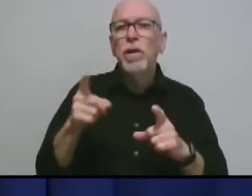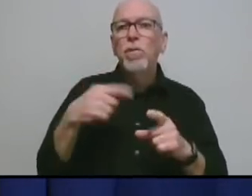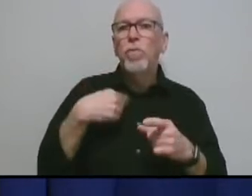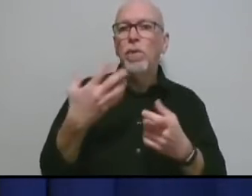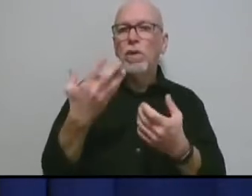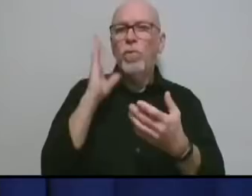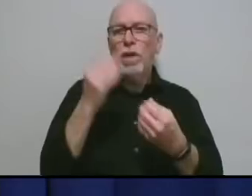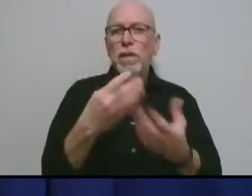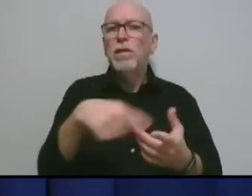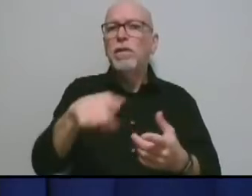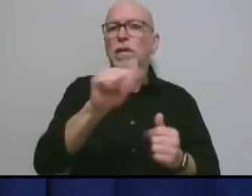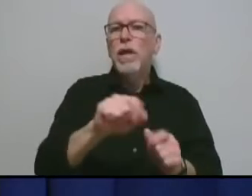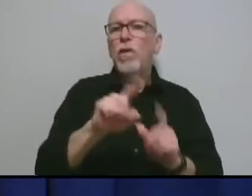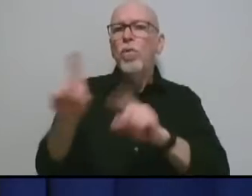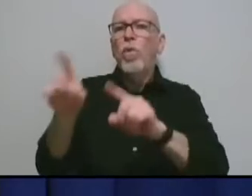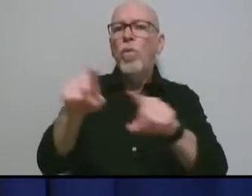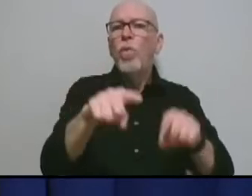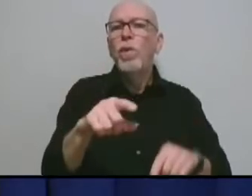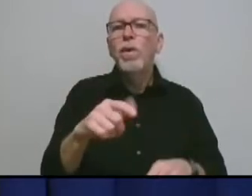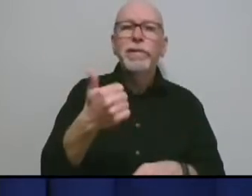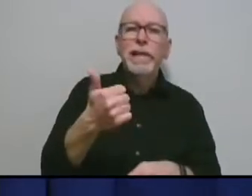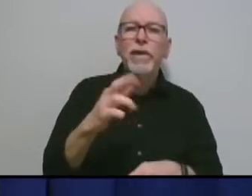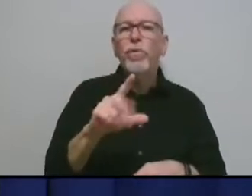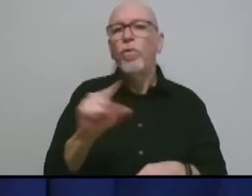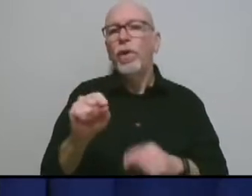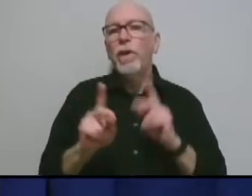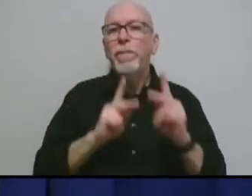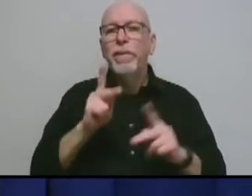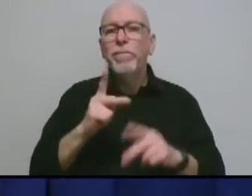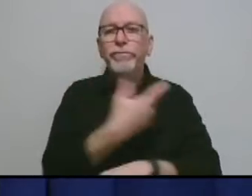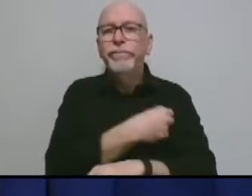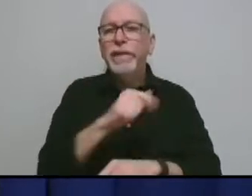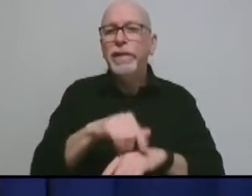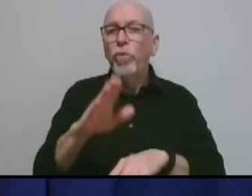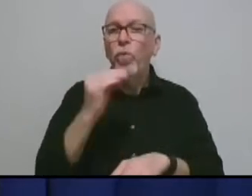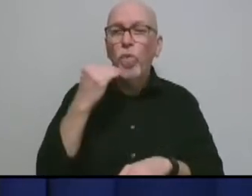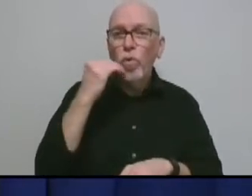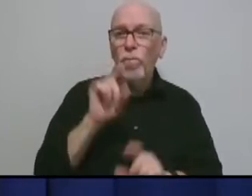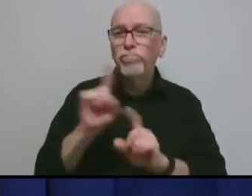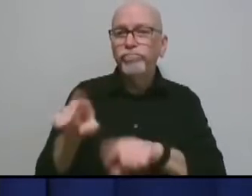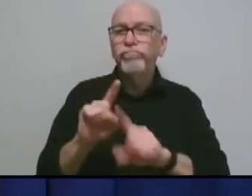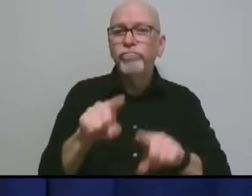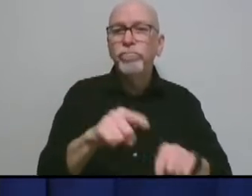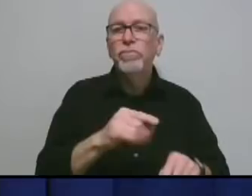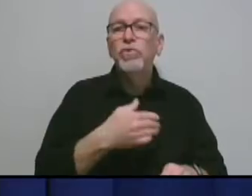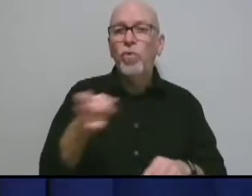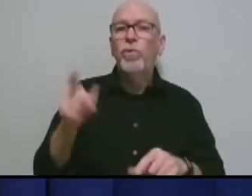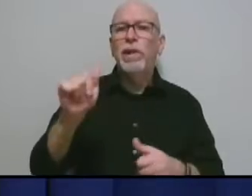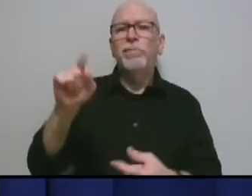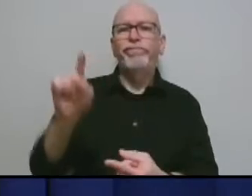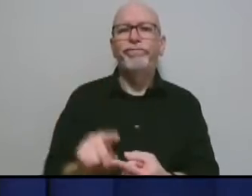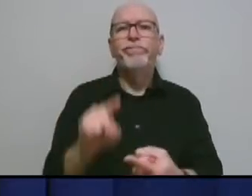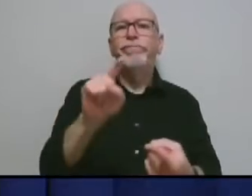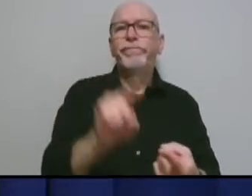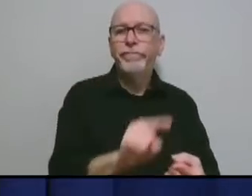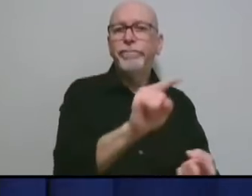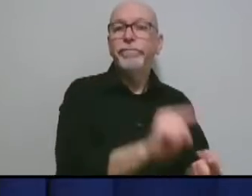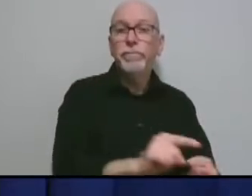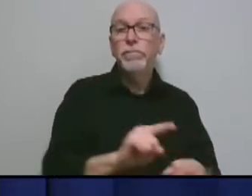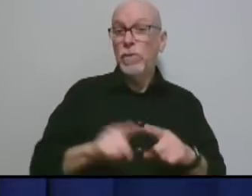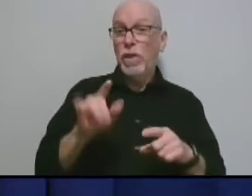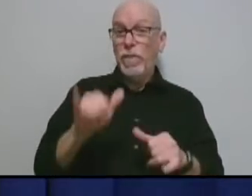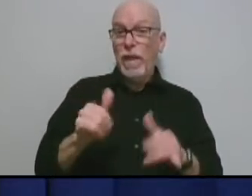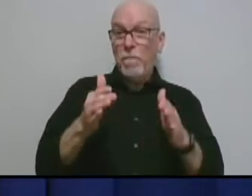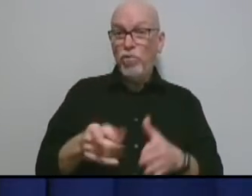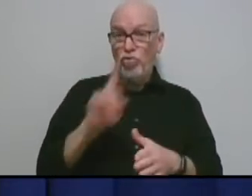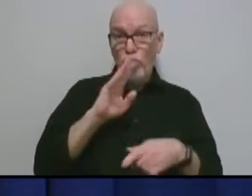just do 10 of these individuals or 20 of these individuals and start kind of bringing those numbers down. But if this individual or the person that you